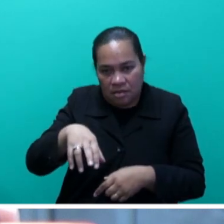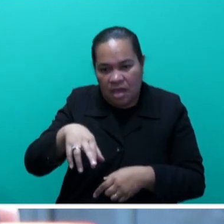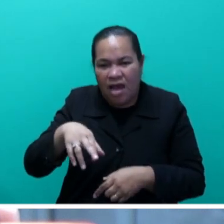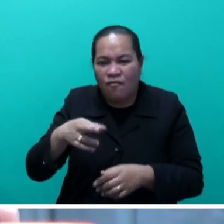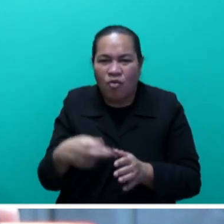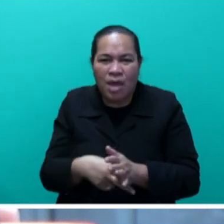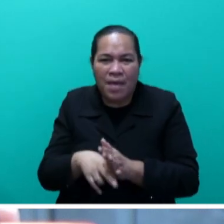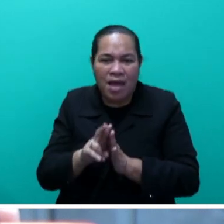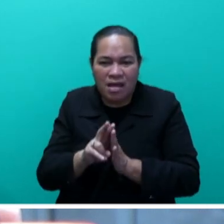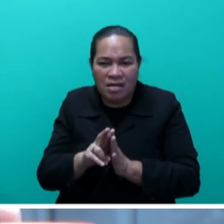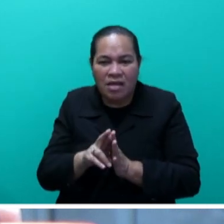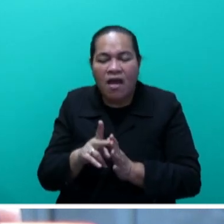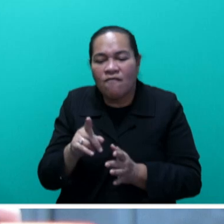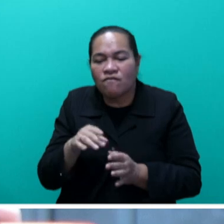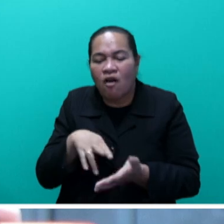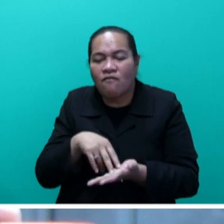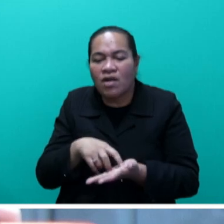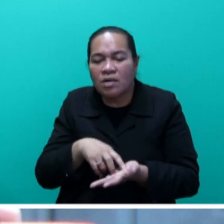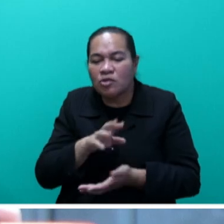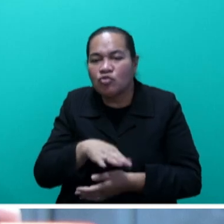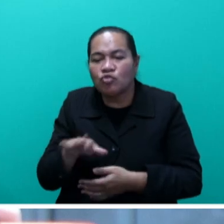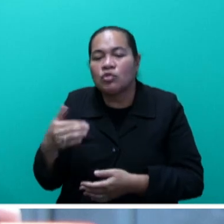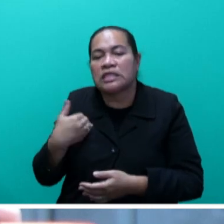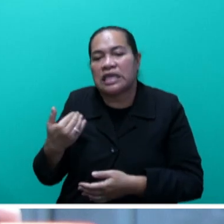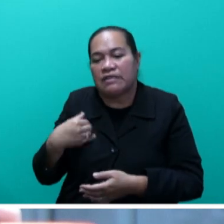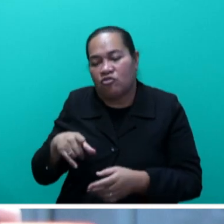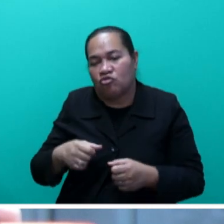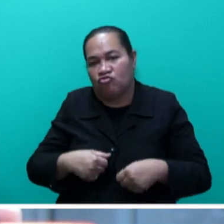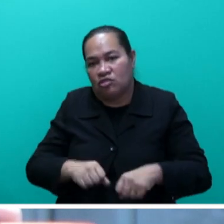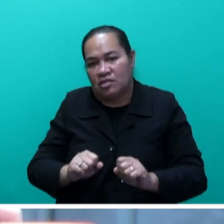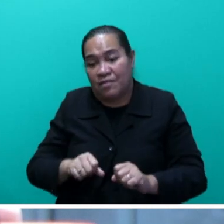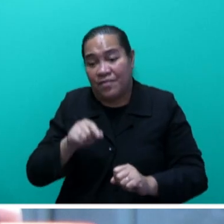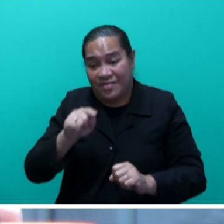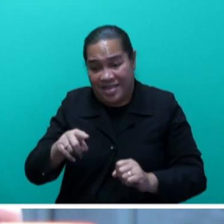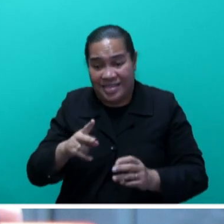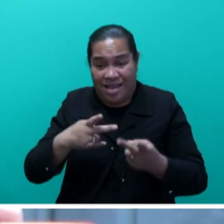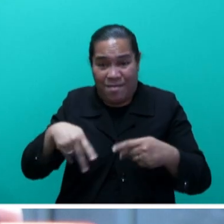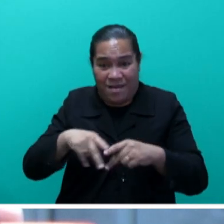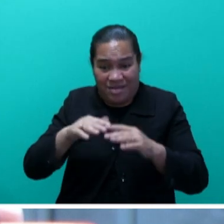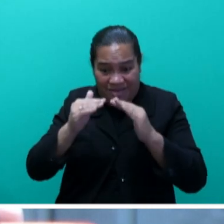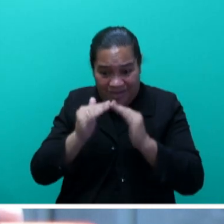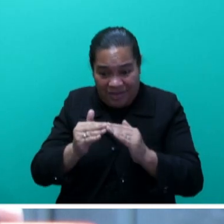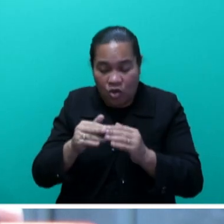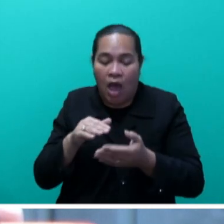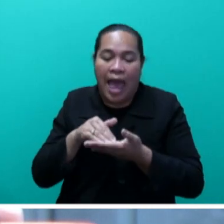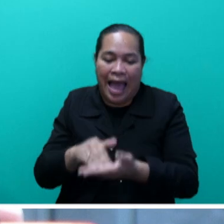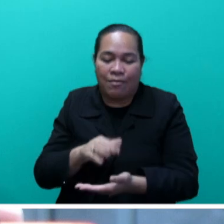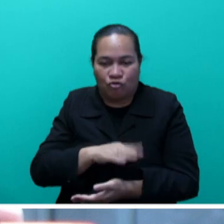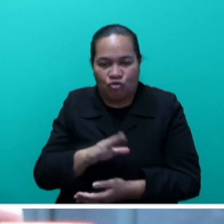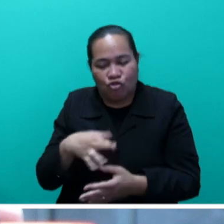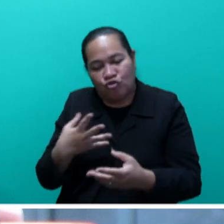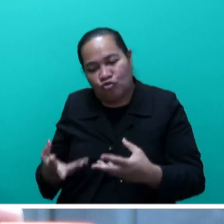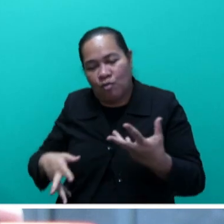rehabilitation center for the vulnerable children living on our streets. The shelter will enable the children to be re-socialized,